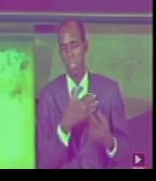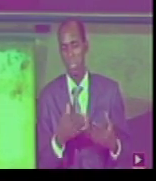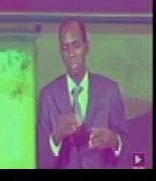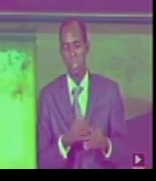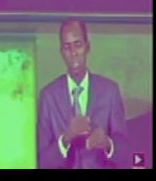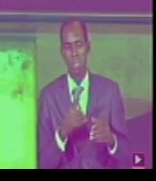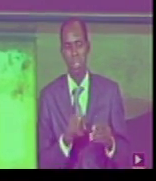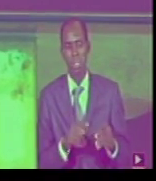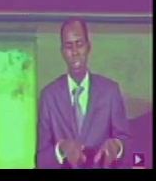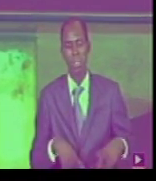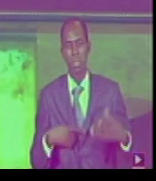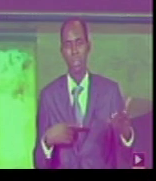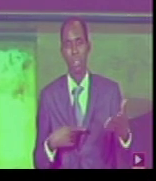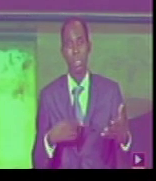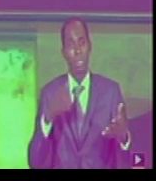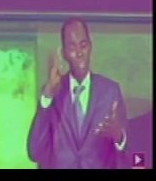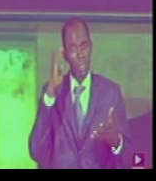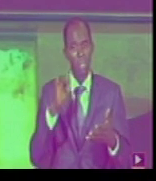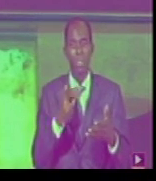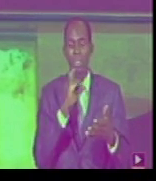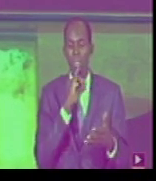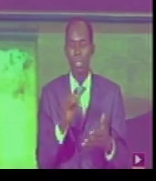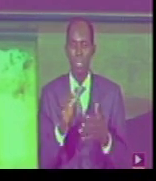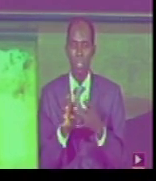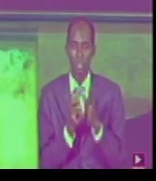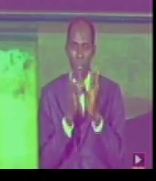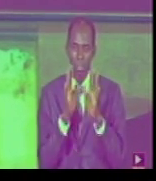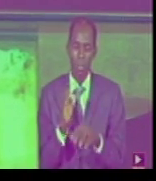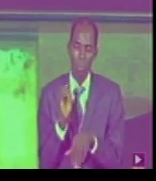It's a Christian walking in any office,